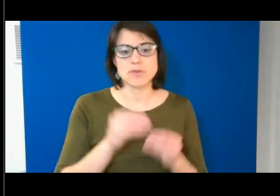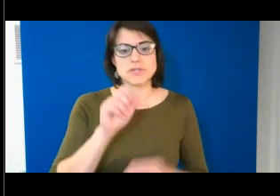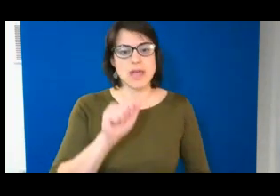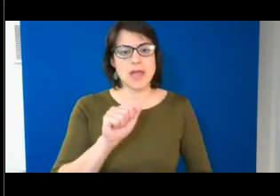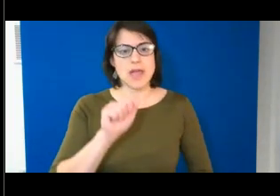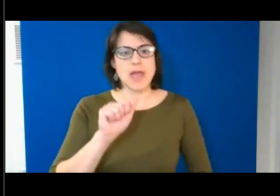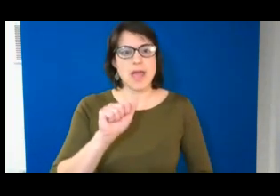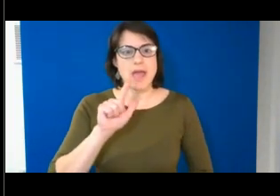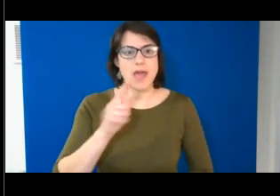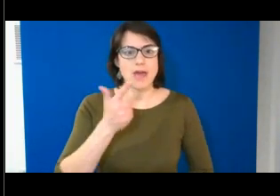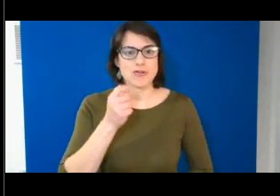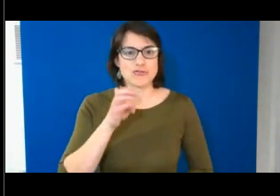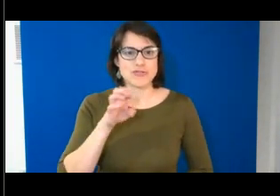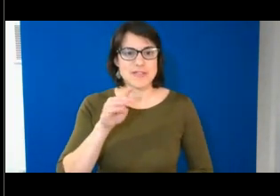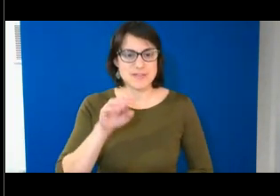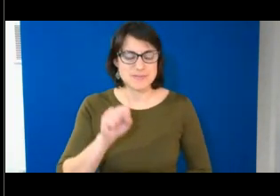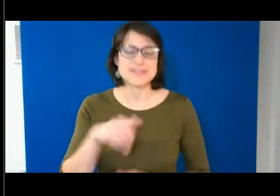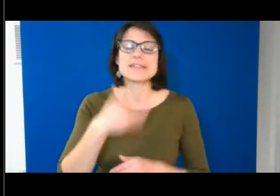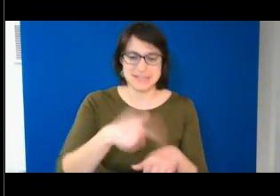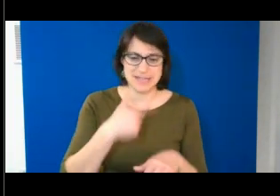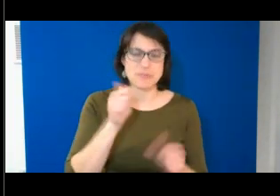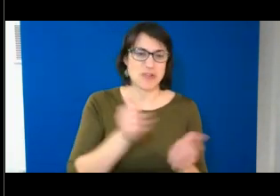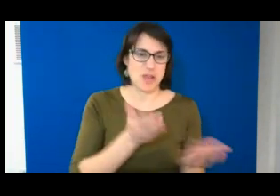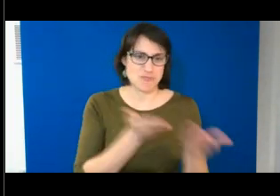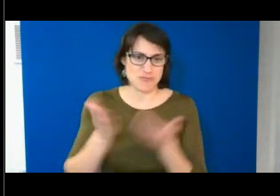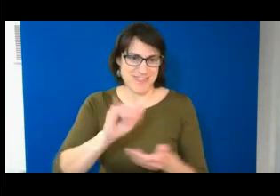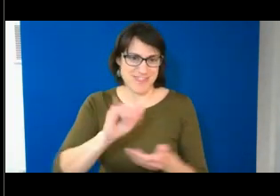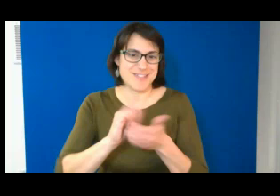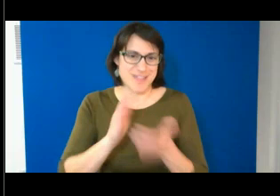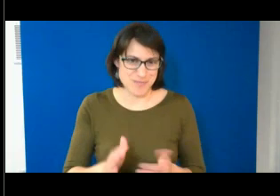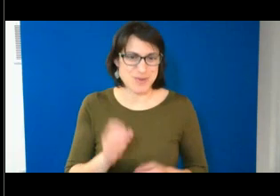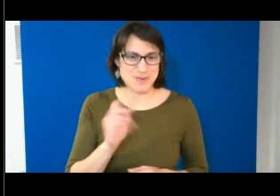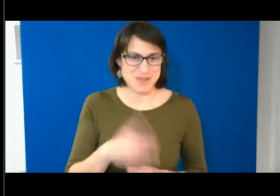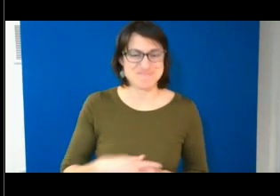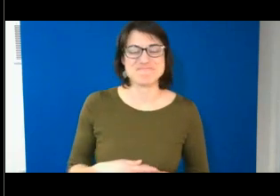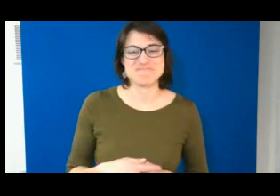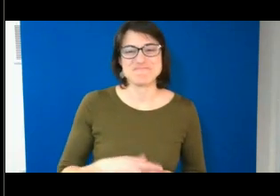okay? If you have time. Thank you. Thank you very much.